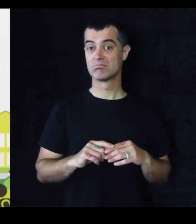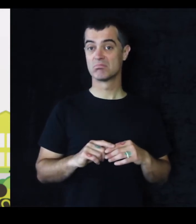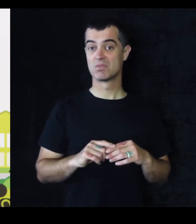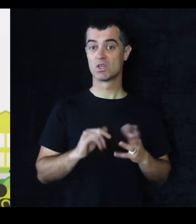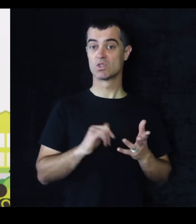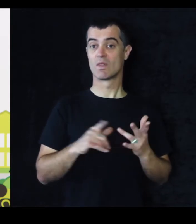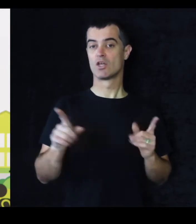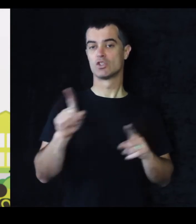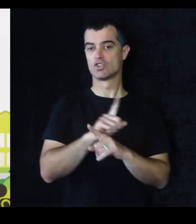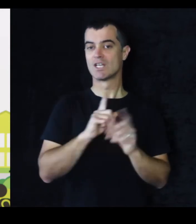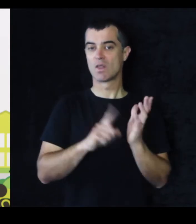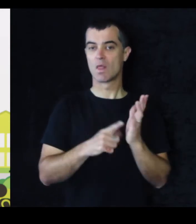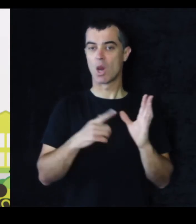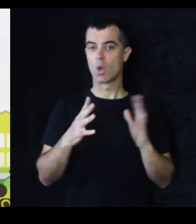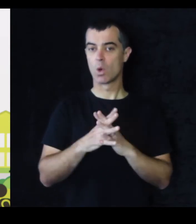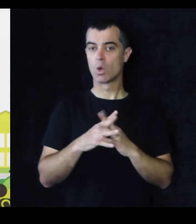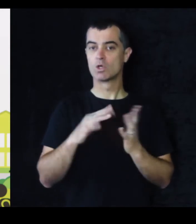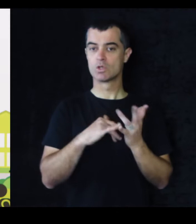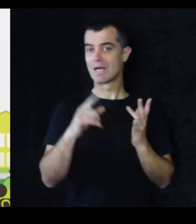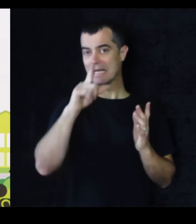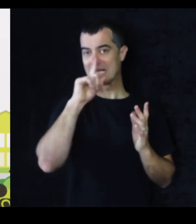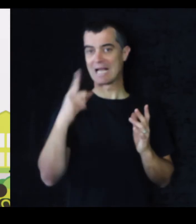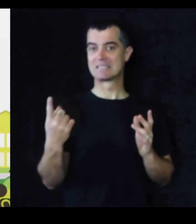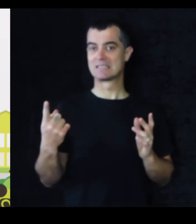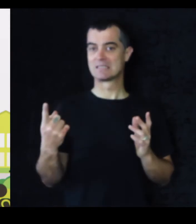so they changed the laws so that they